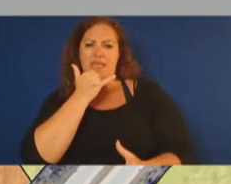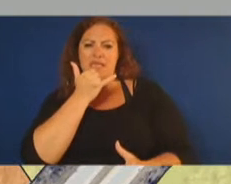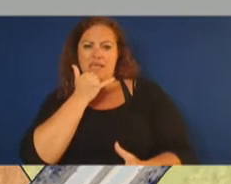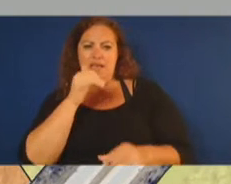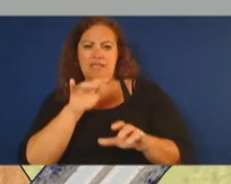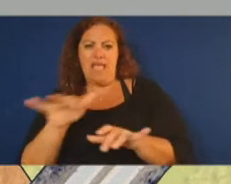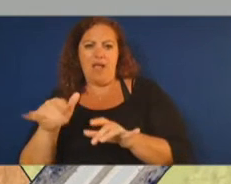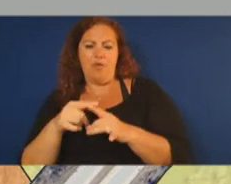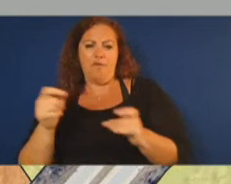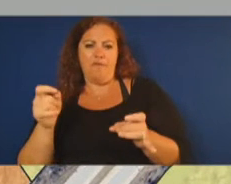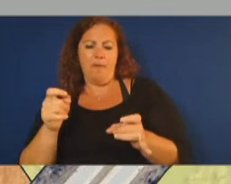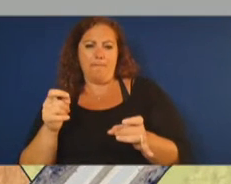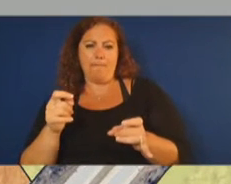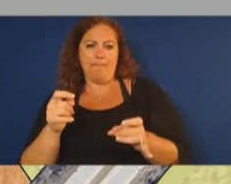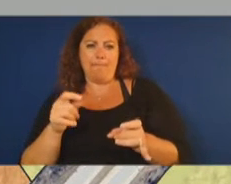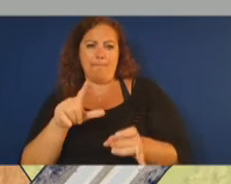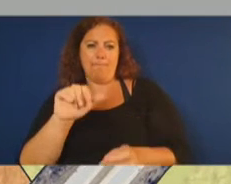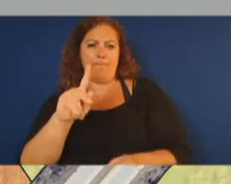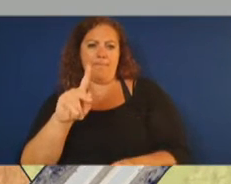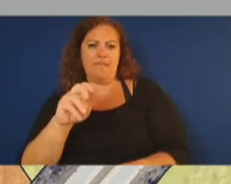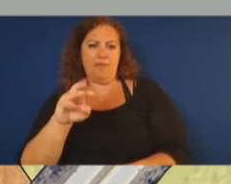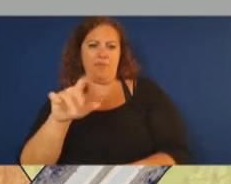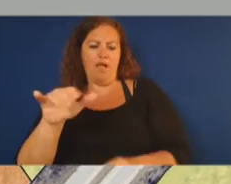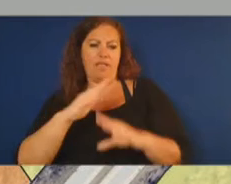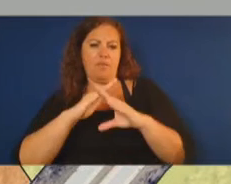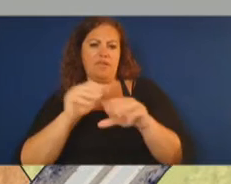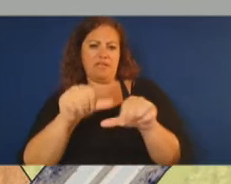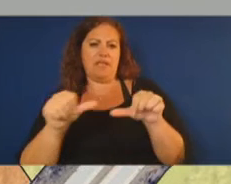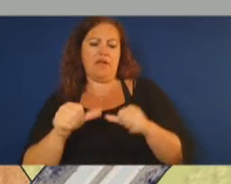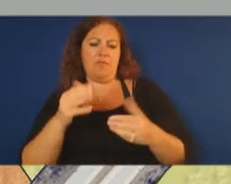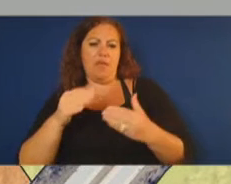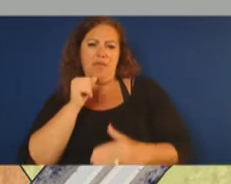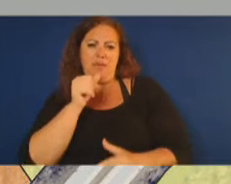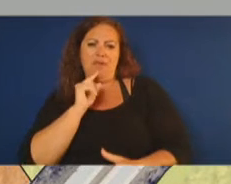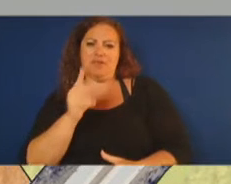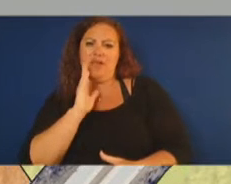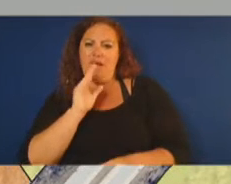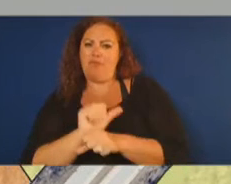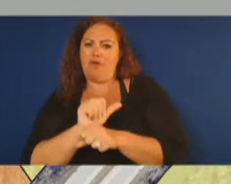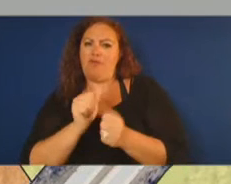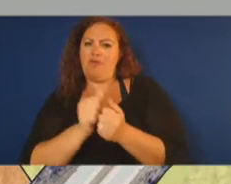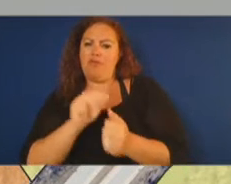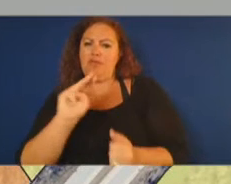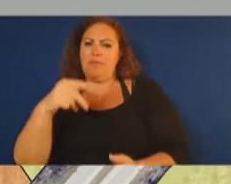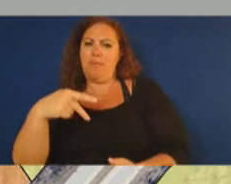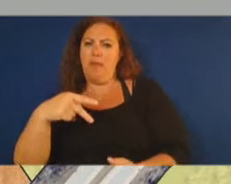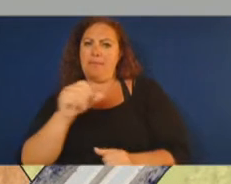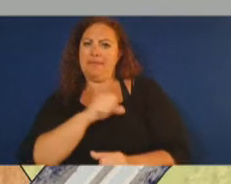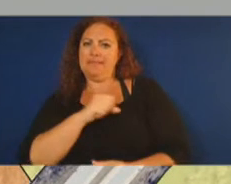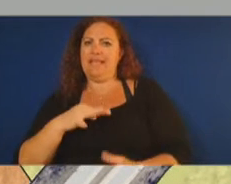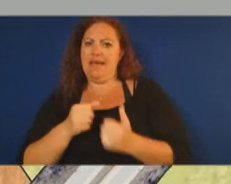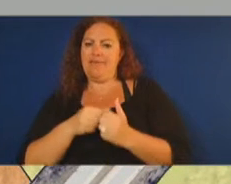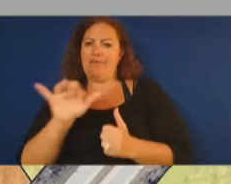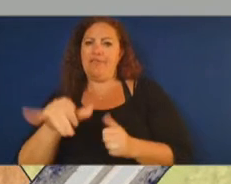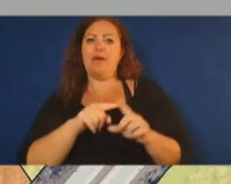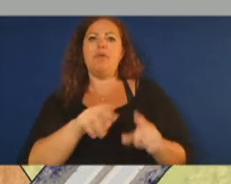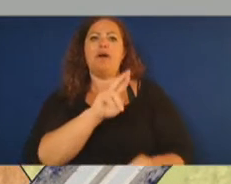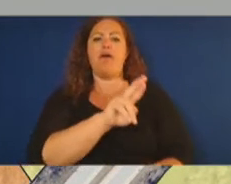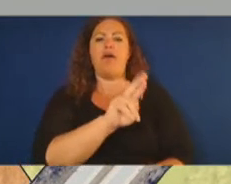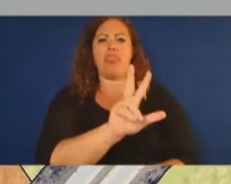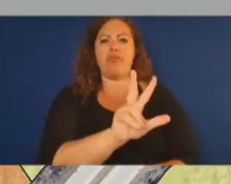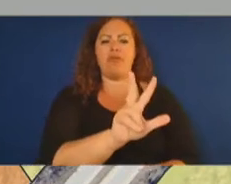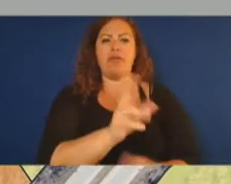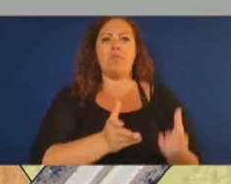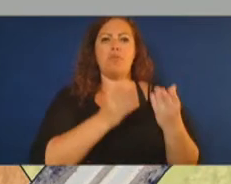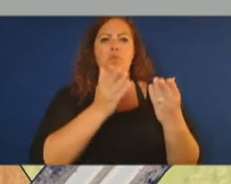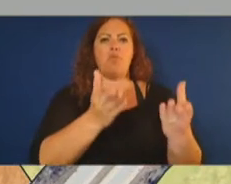the uh Lake Wy protected area again I'm not sure I'll work with our mapping staff on that one uh but it's R3 uh proposed zoning